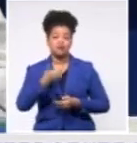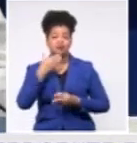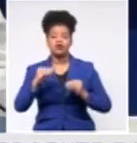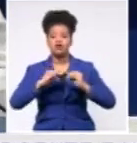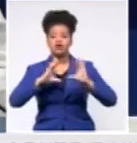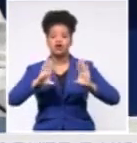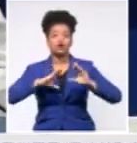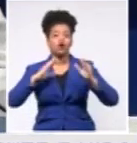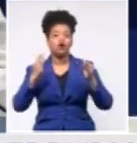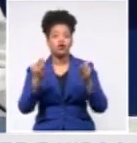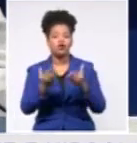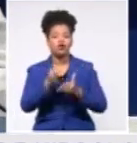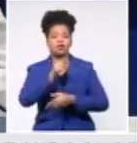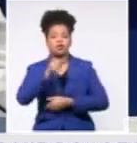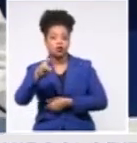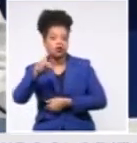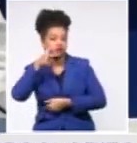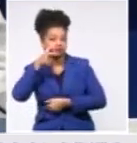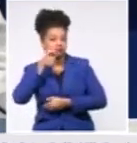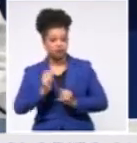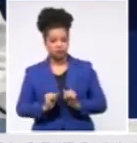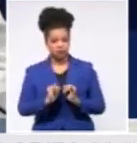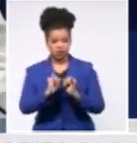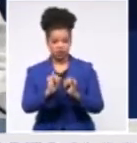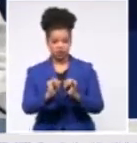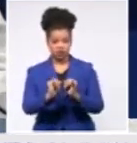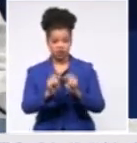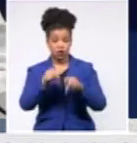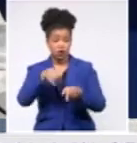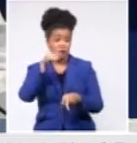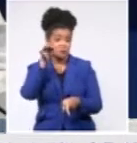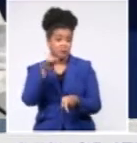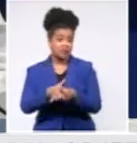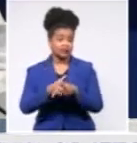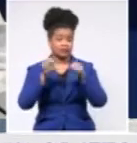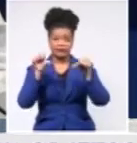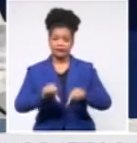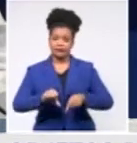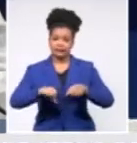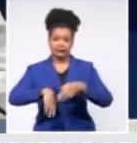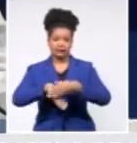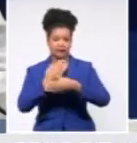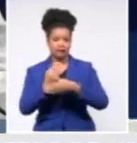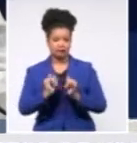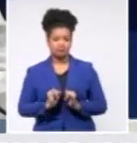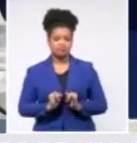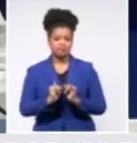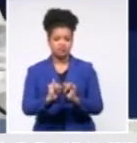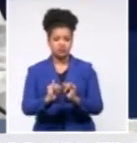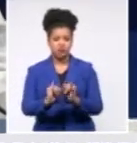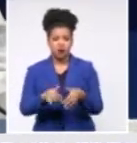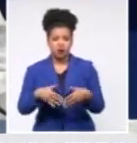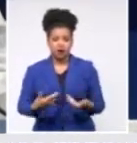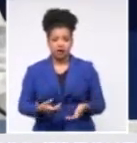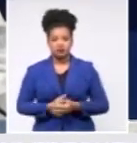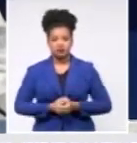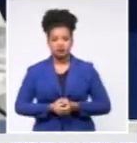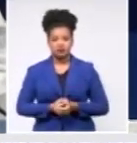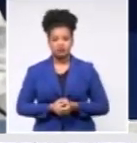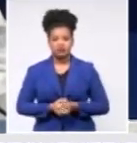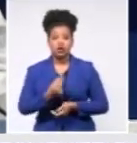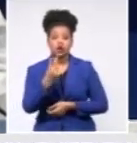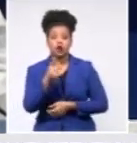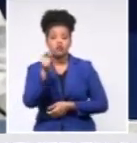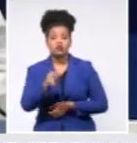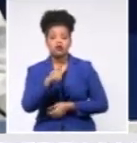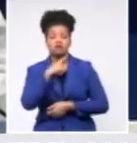interpreter, and good morning to everyone tuned in to this briefing. We start today's press conference